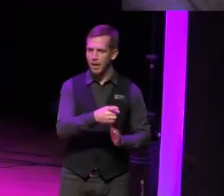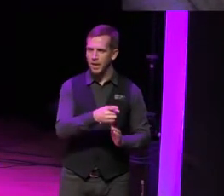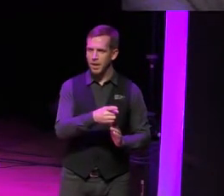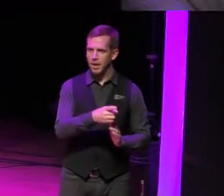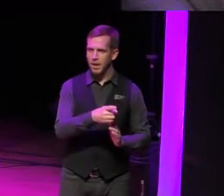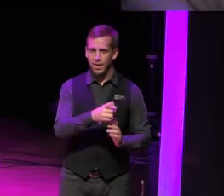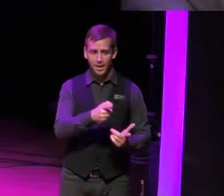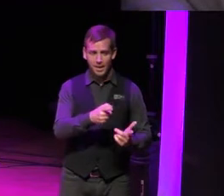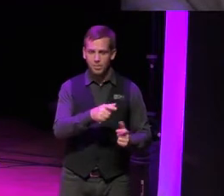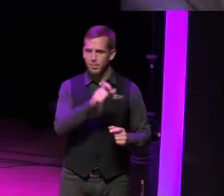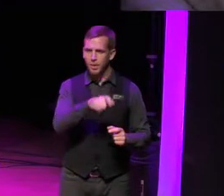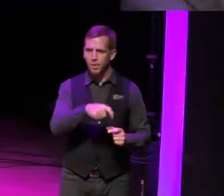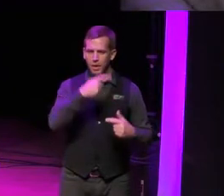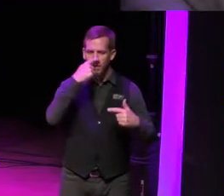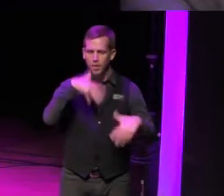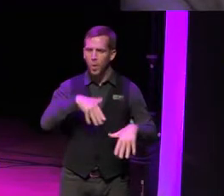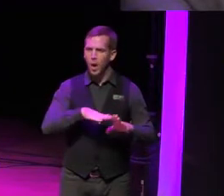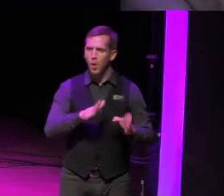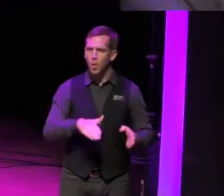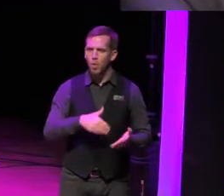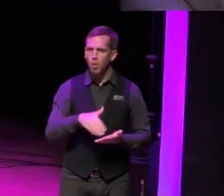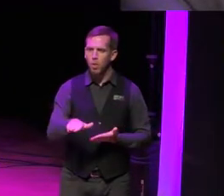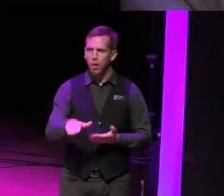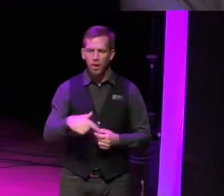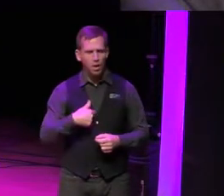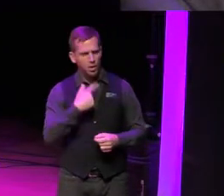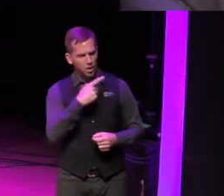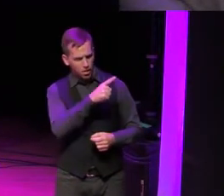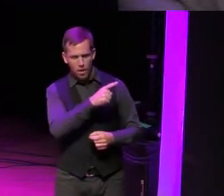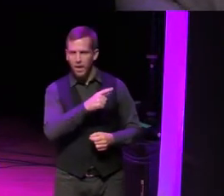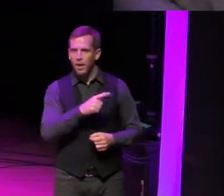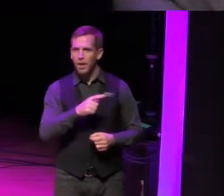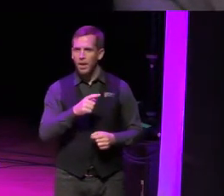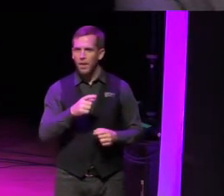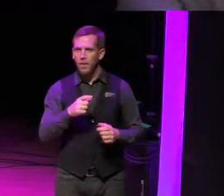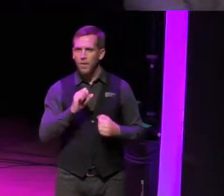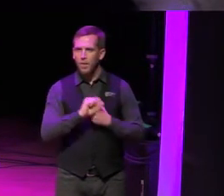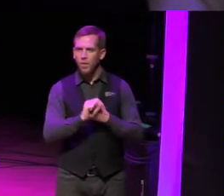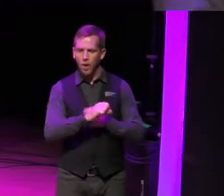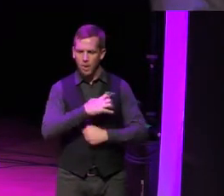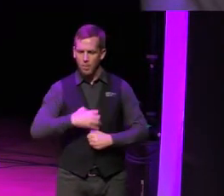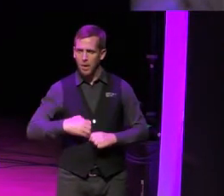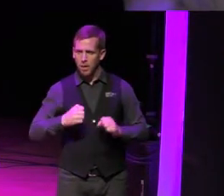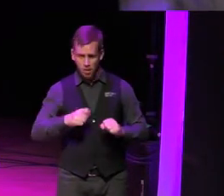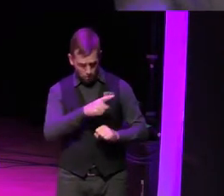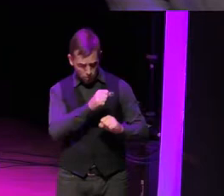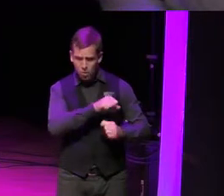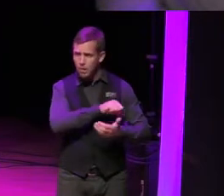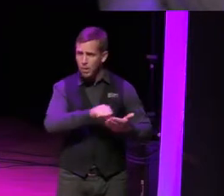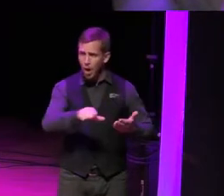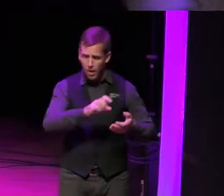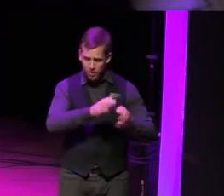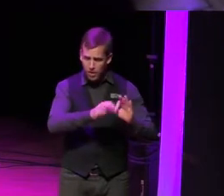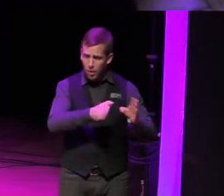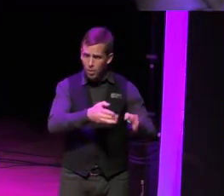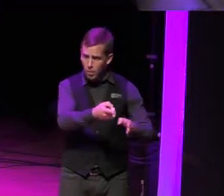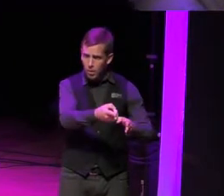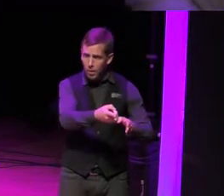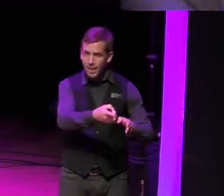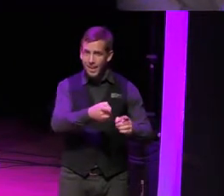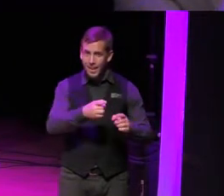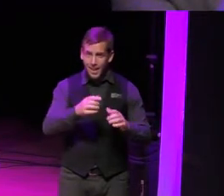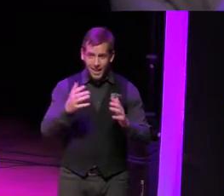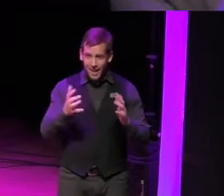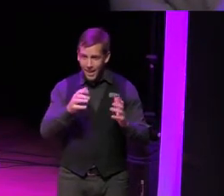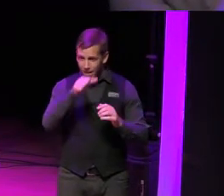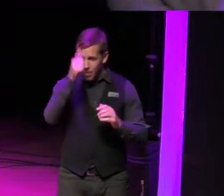he lost his house, and I said the Department of Defense must pay, must give him another house. Even that difficult case, the